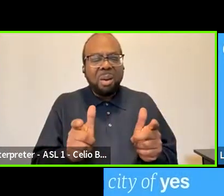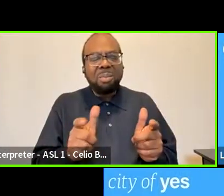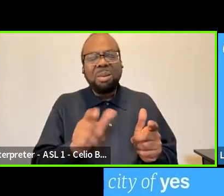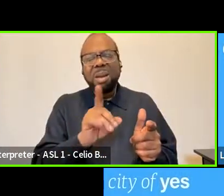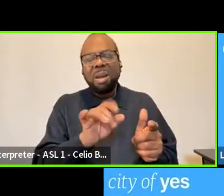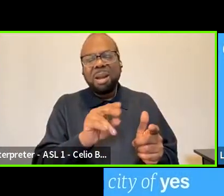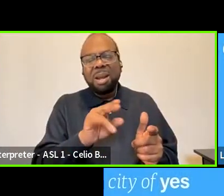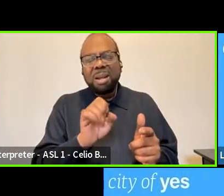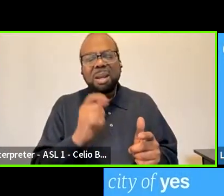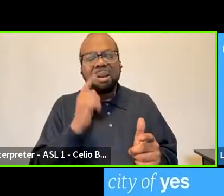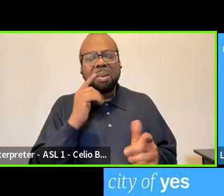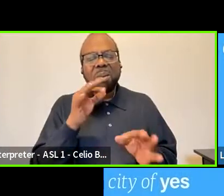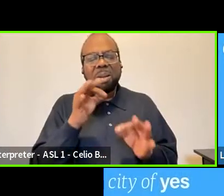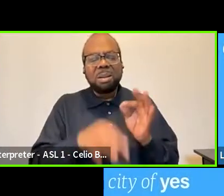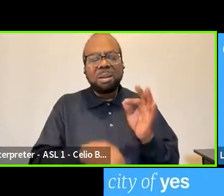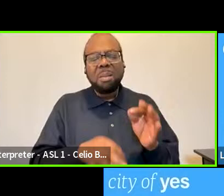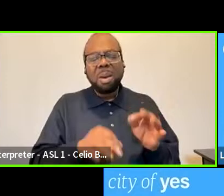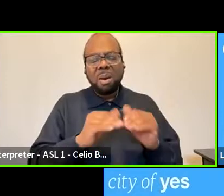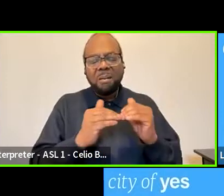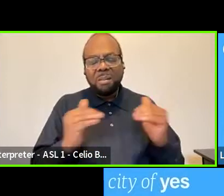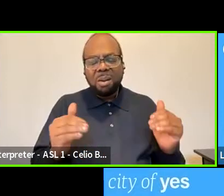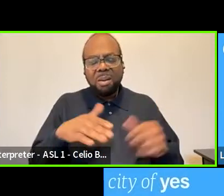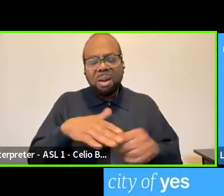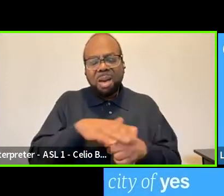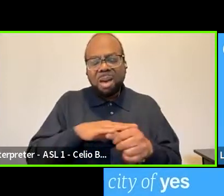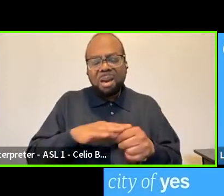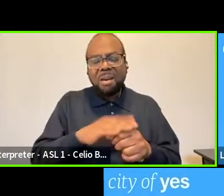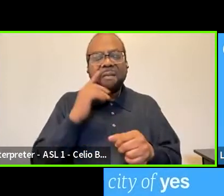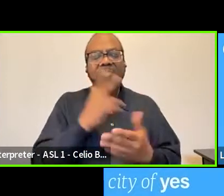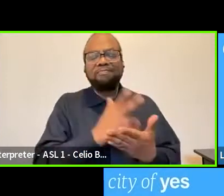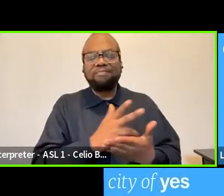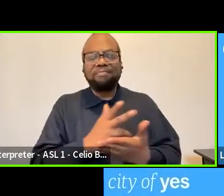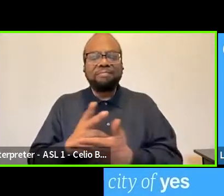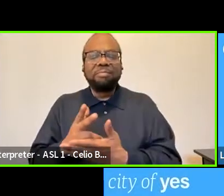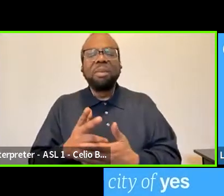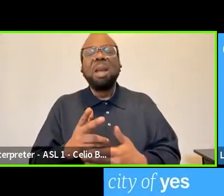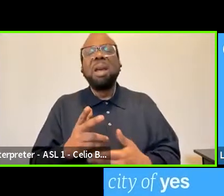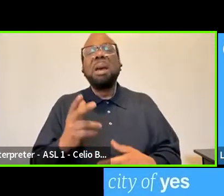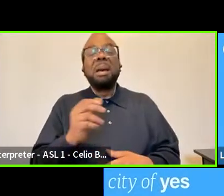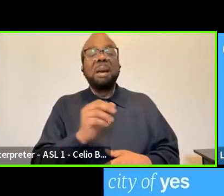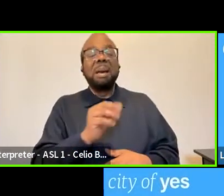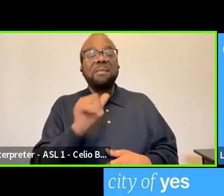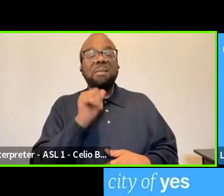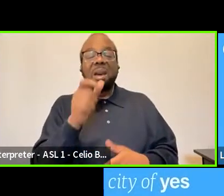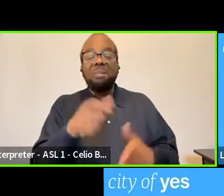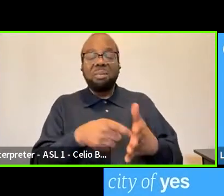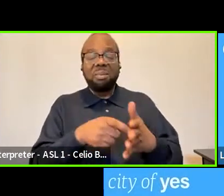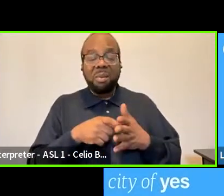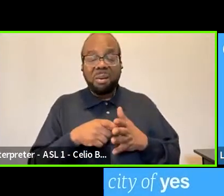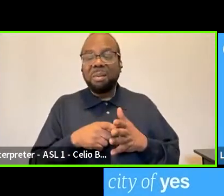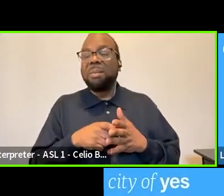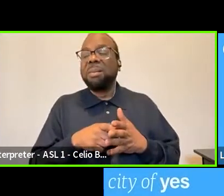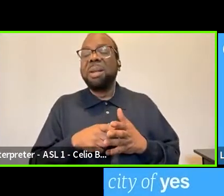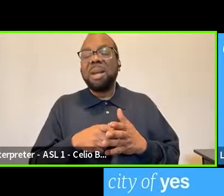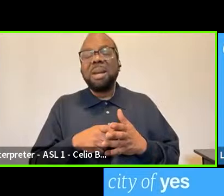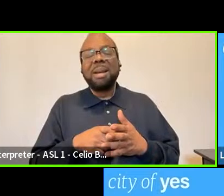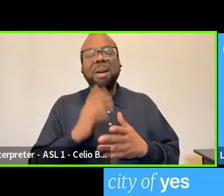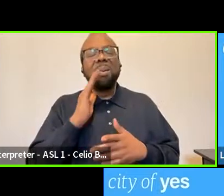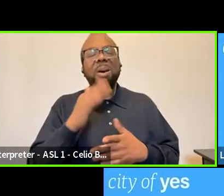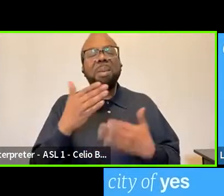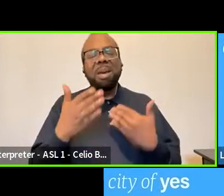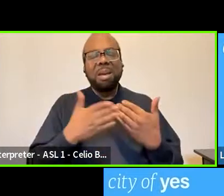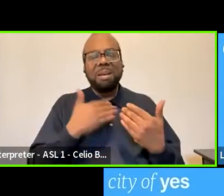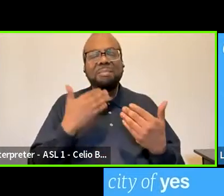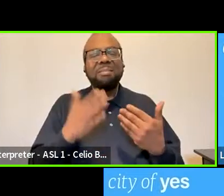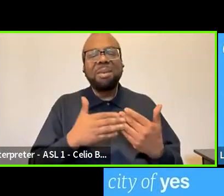expanding our floor area exemptions for parking spots. Um, so that while, even though we're not requiring it, we're making it easier to